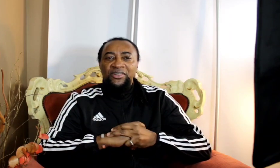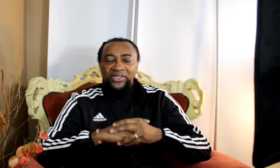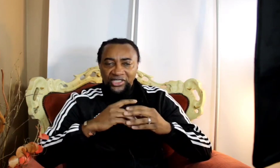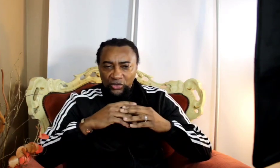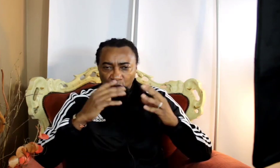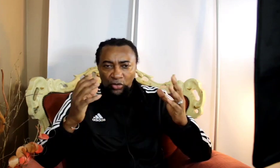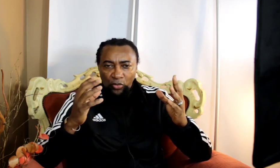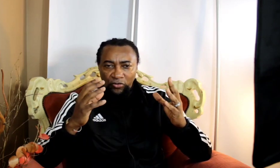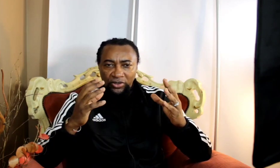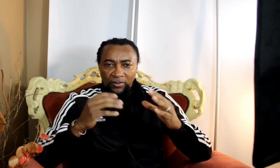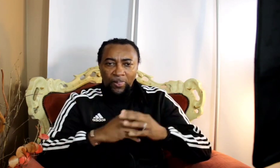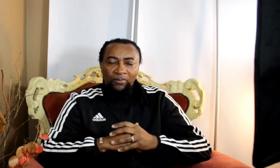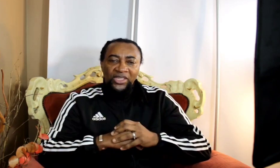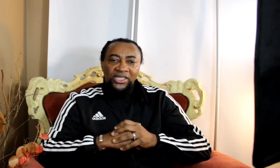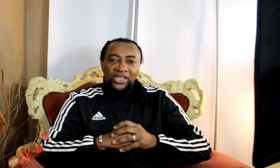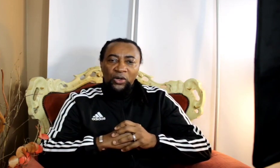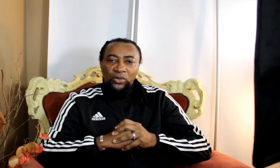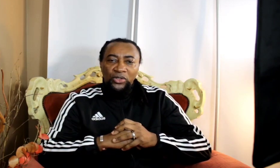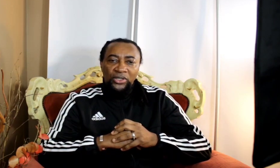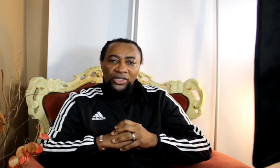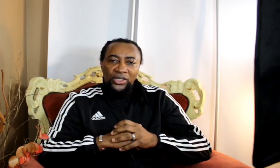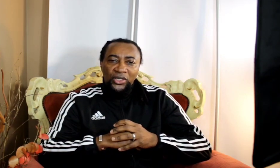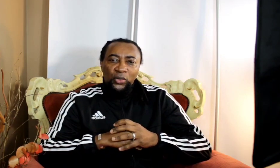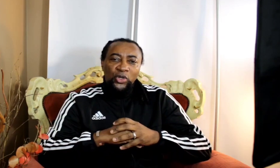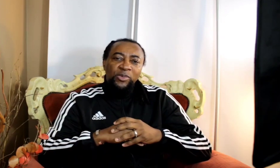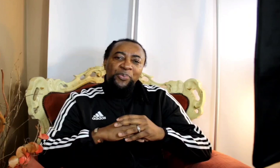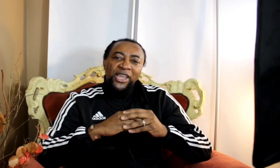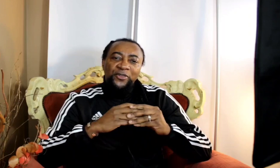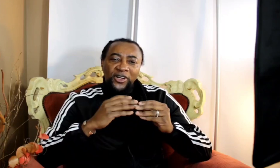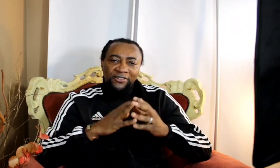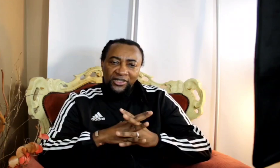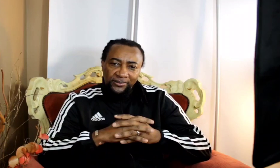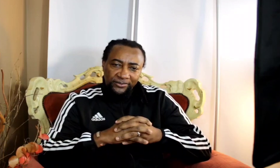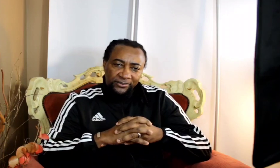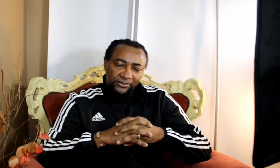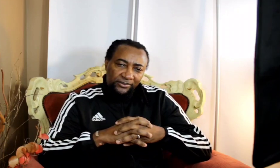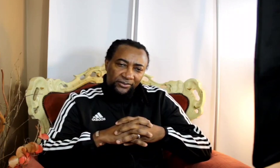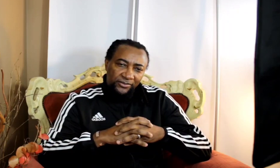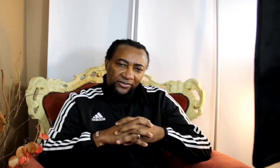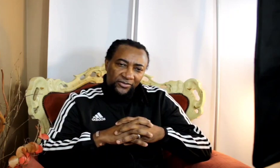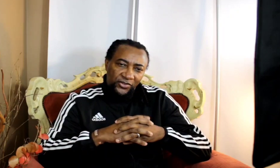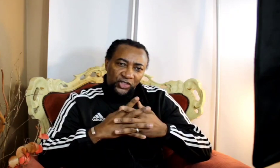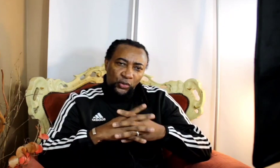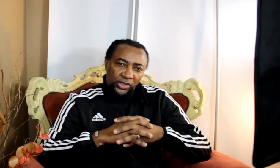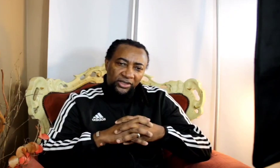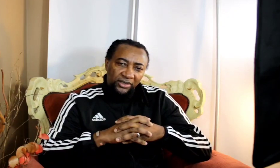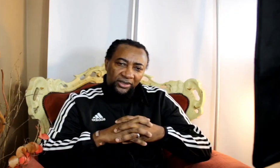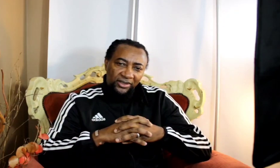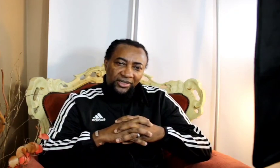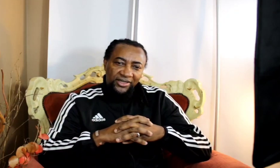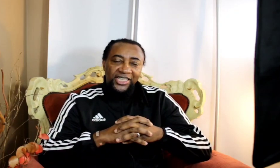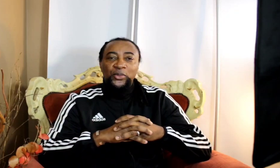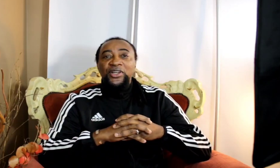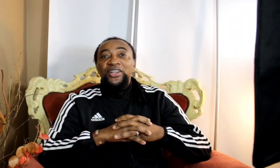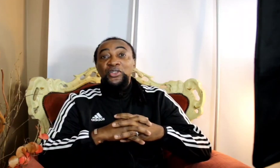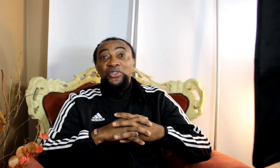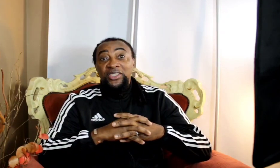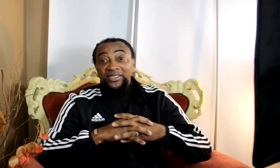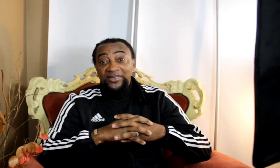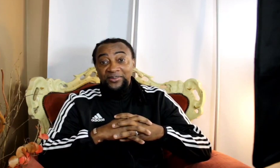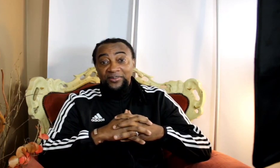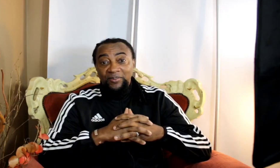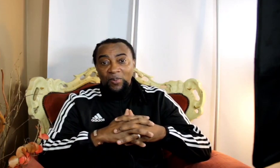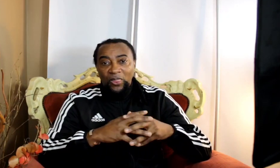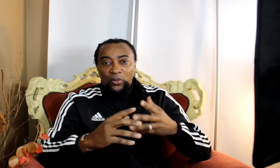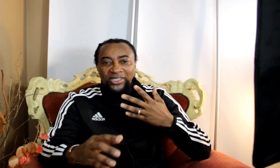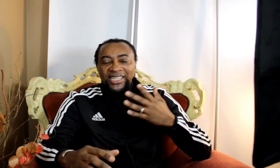to significance the world over. Now, we'll be paying forever for this court, yet we are not using